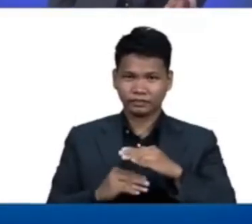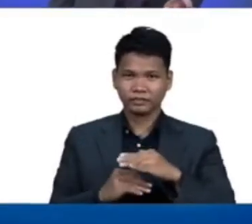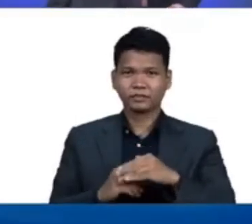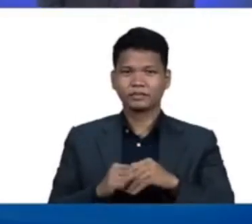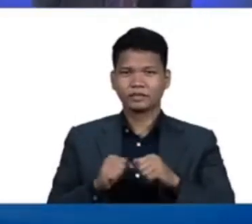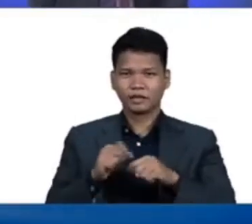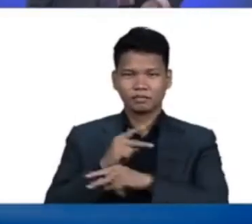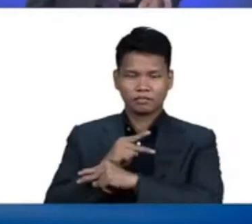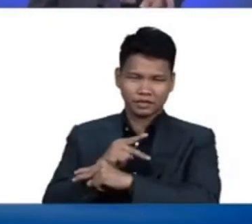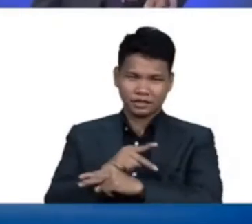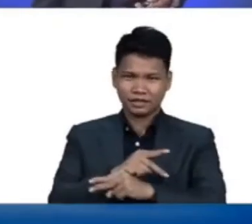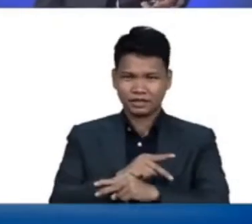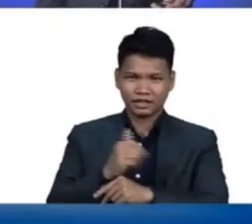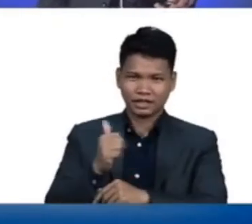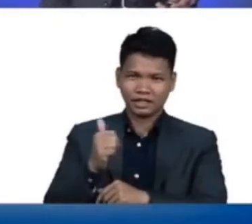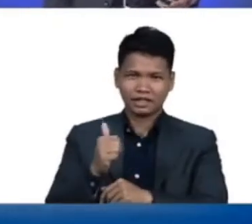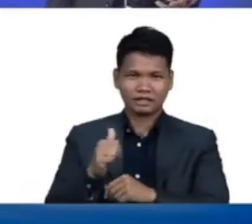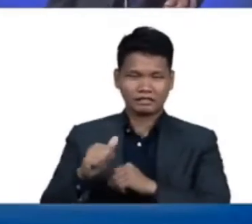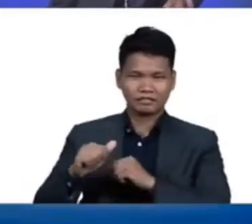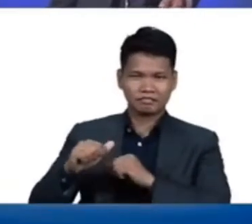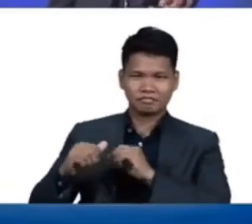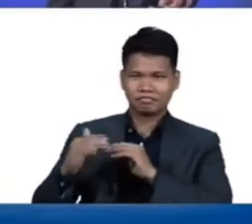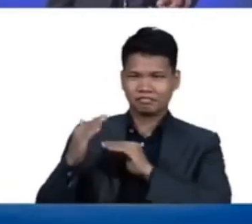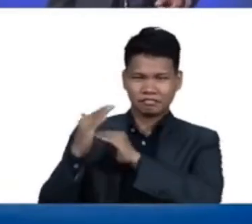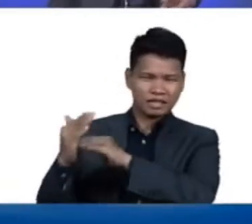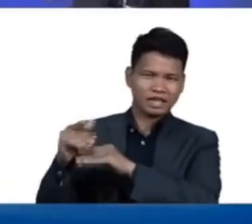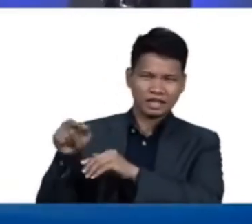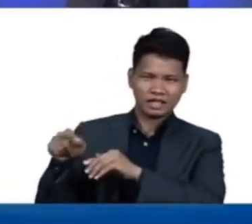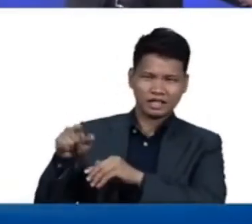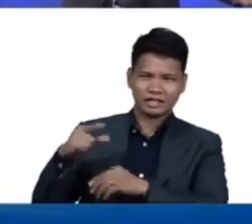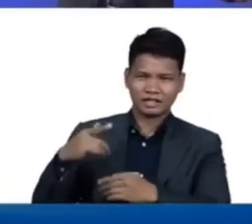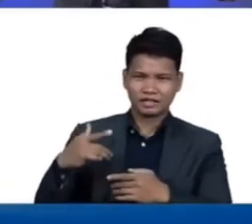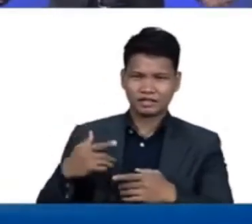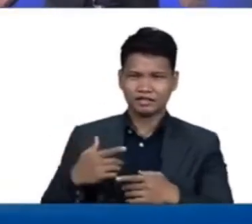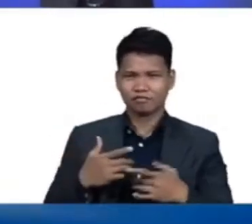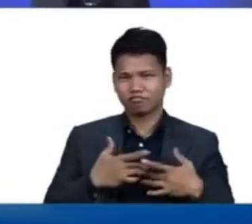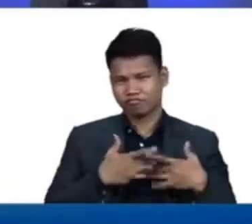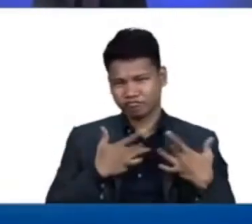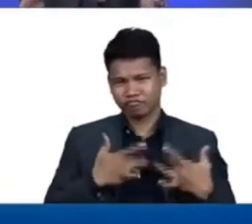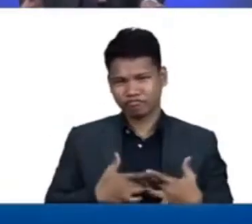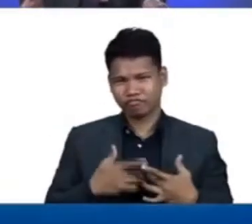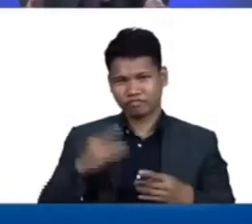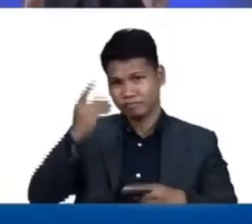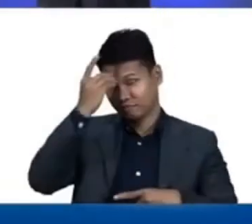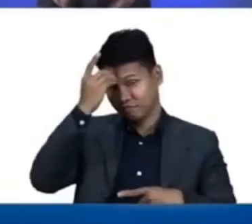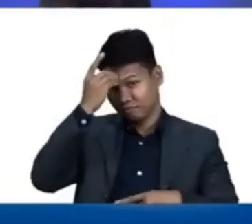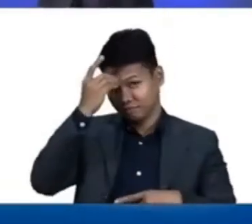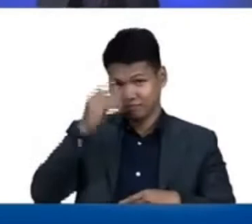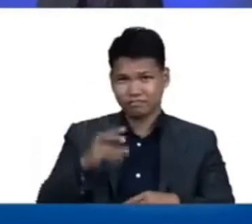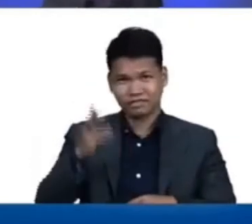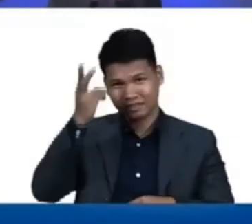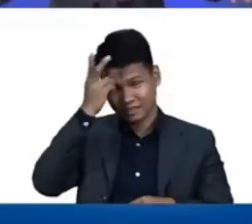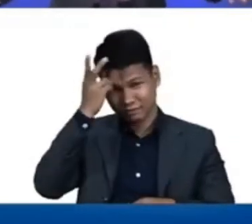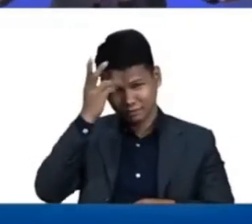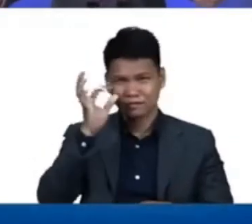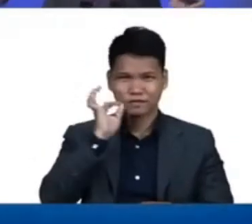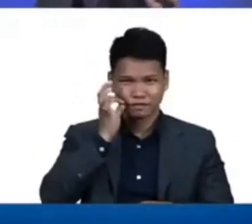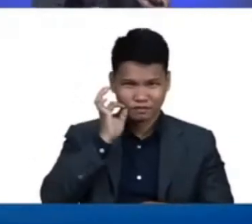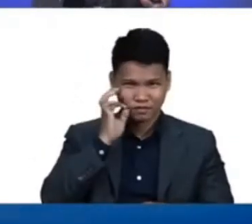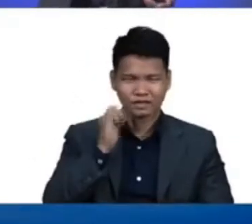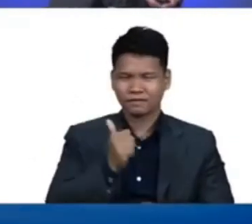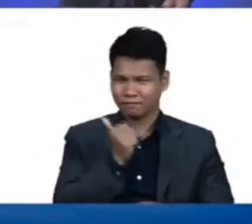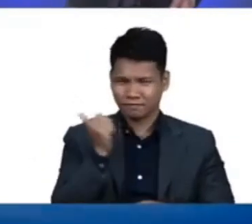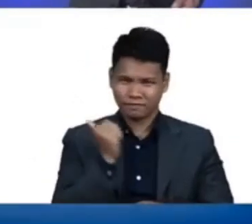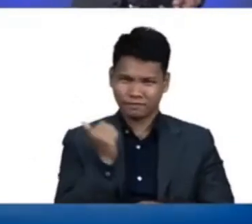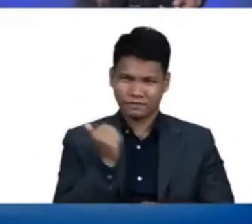against coronary disease. Vegetable, fruits, and other plant foods are